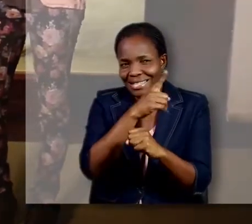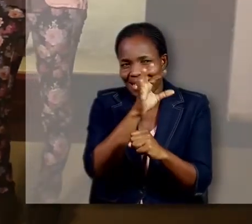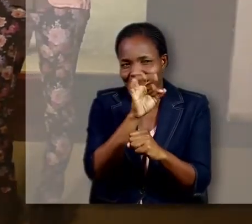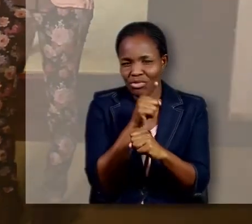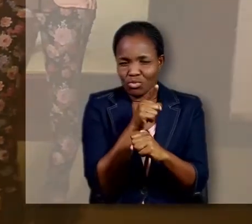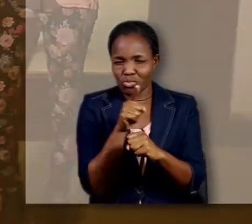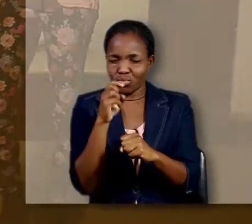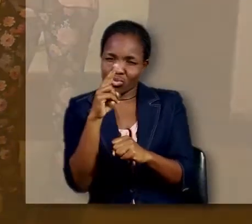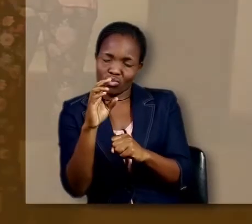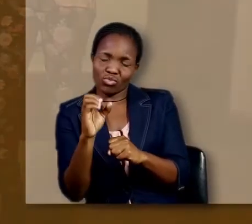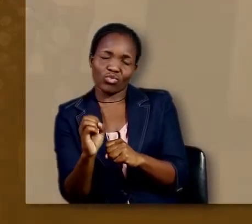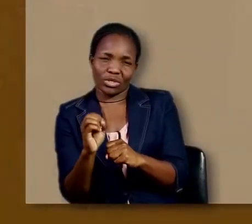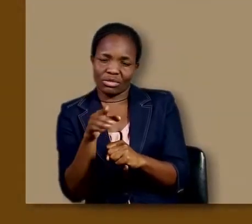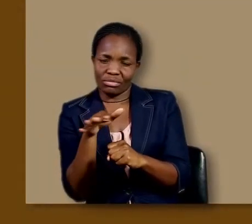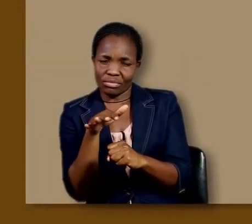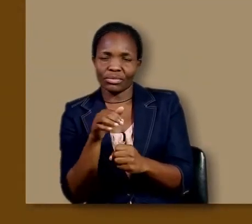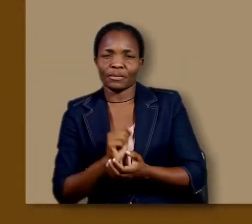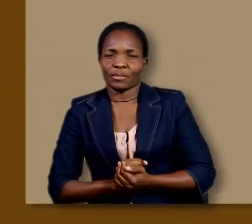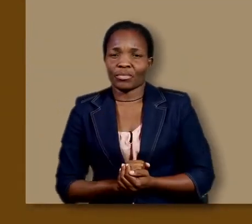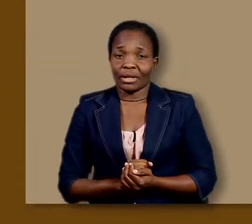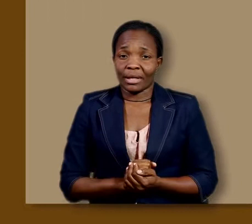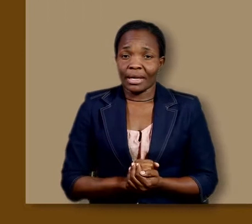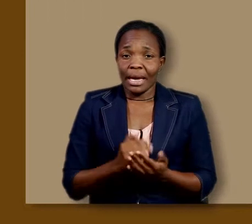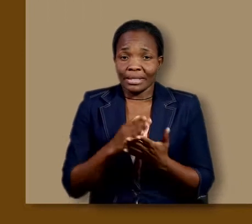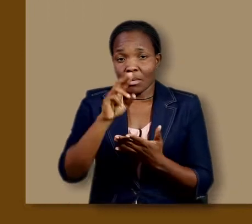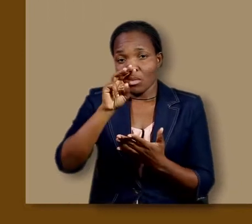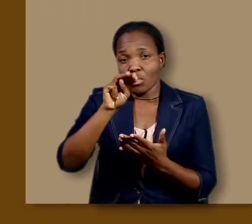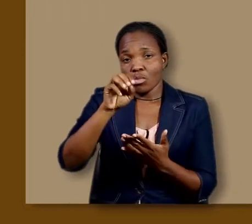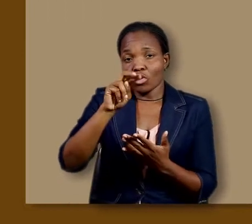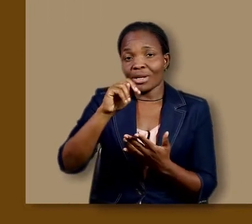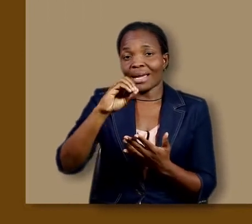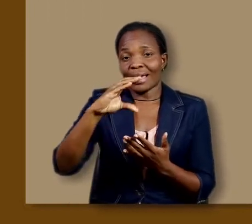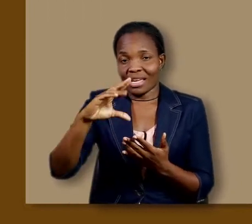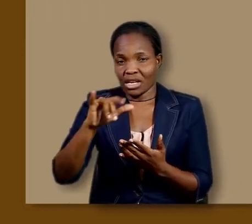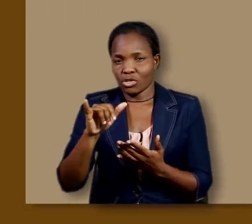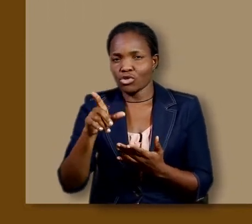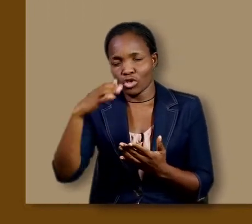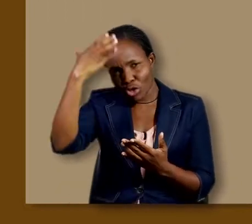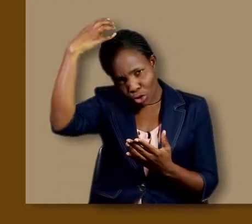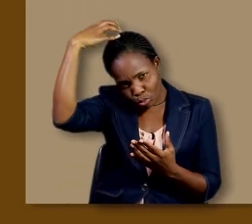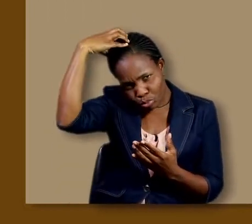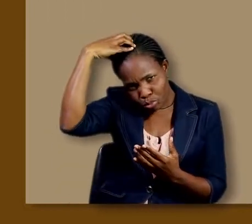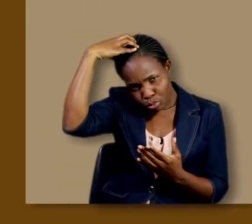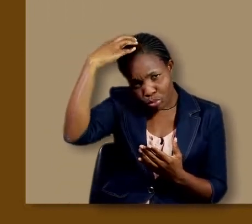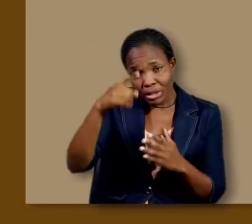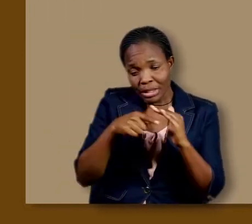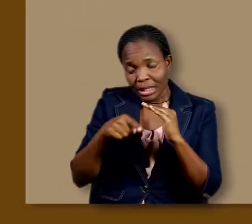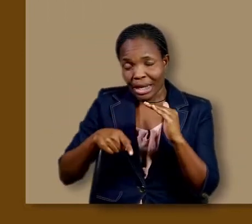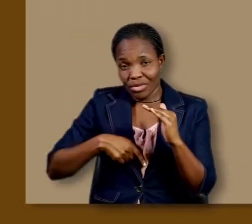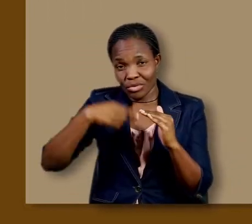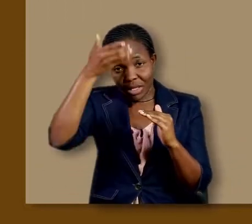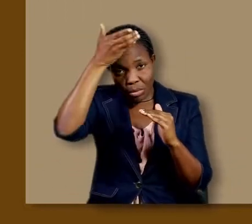king or queen as head of state. Swaziland is an absolute monarchy in which the king holds all the power,